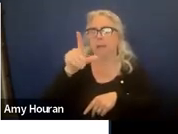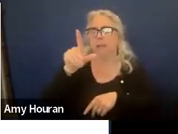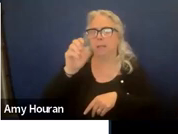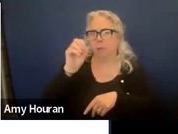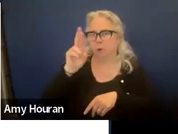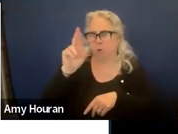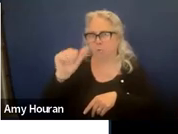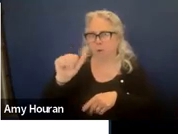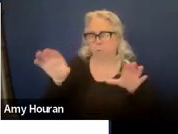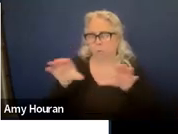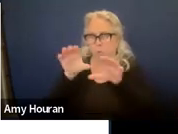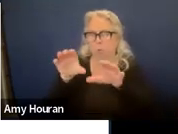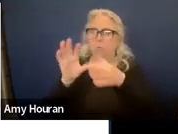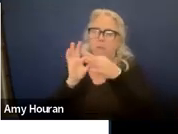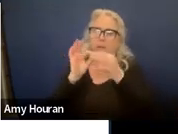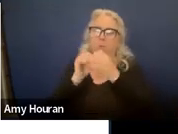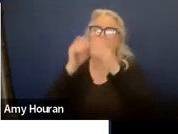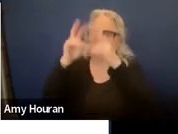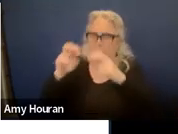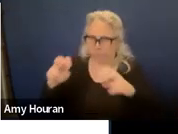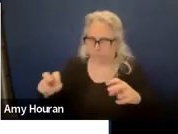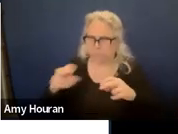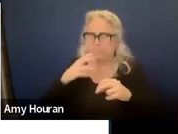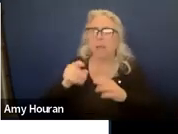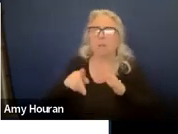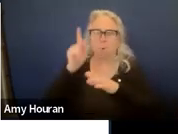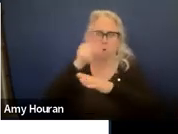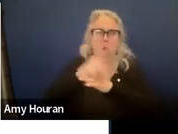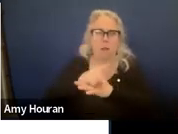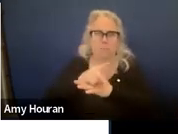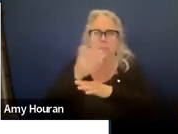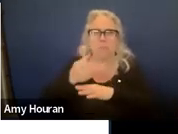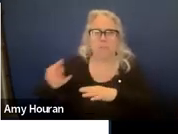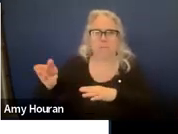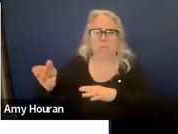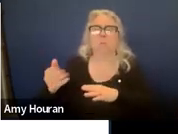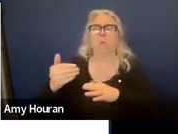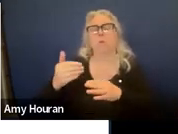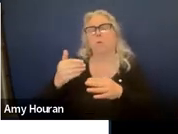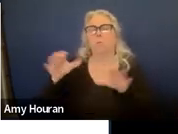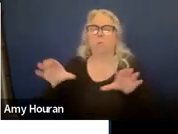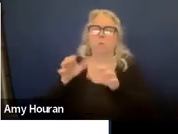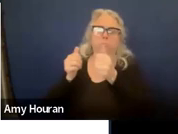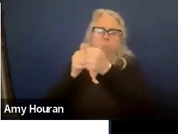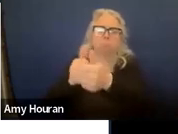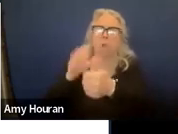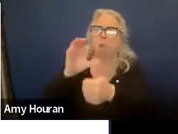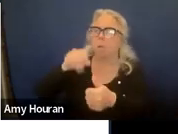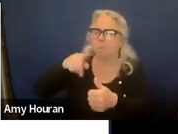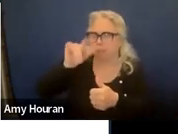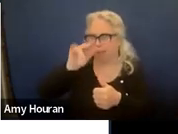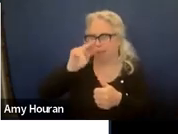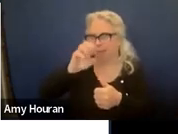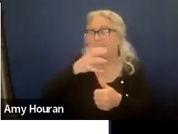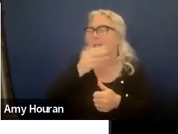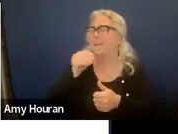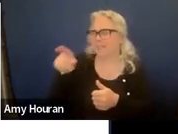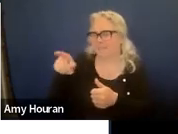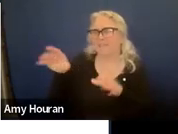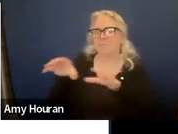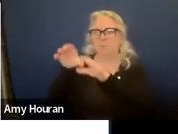tied to those assessments and programming things. We do compliance and they do the fun stuff